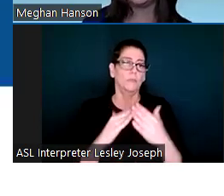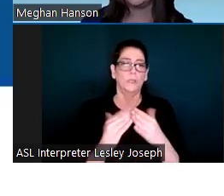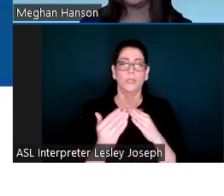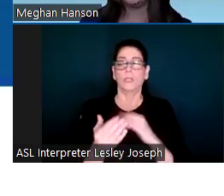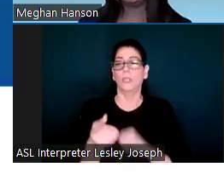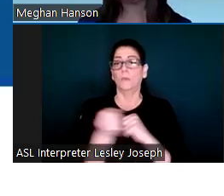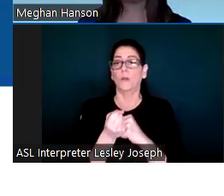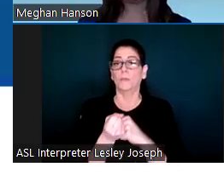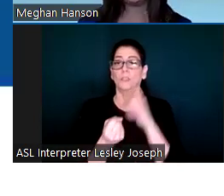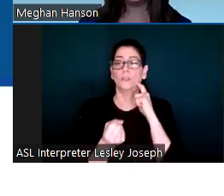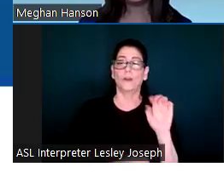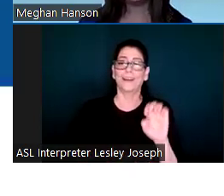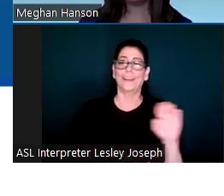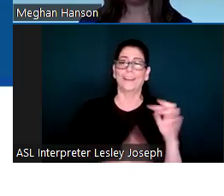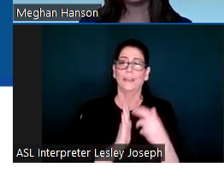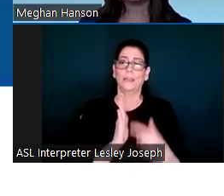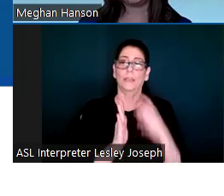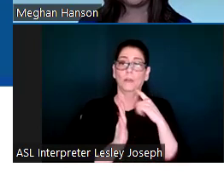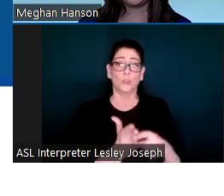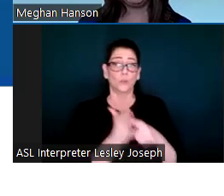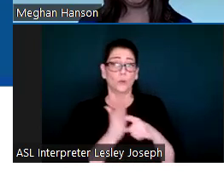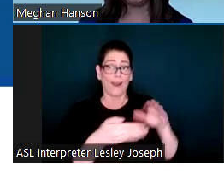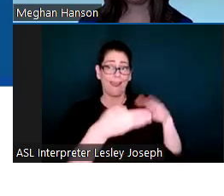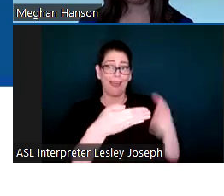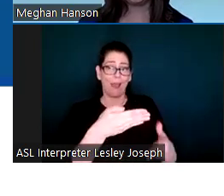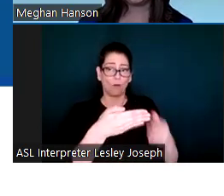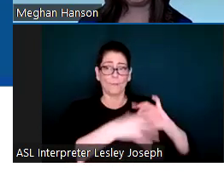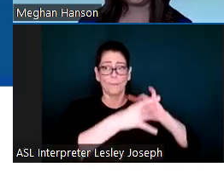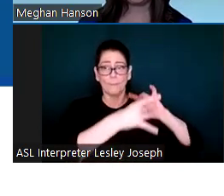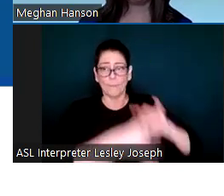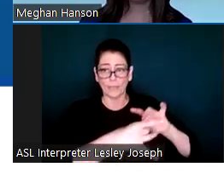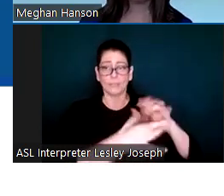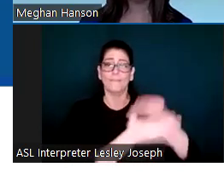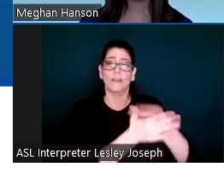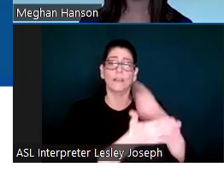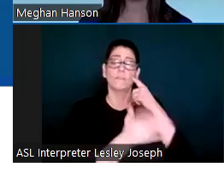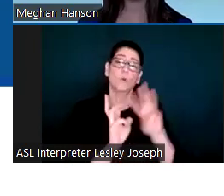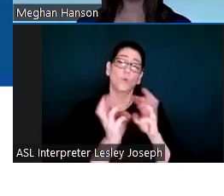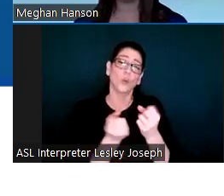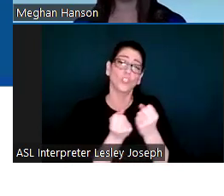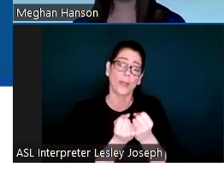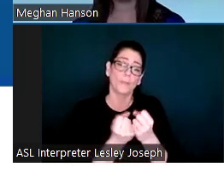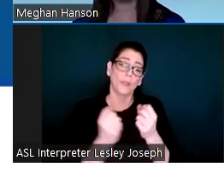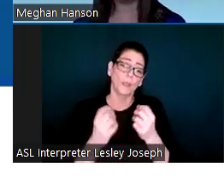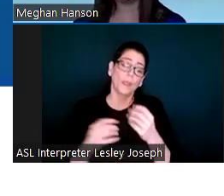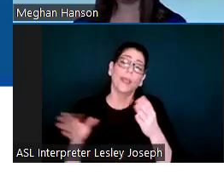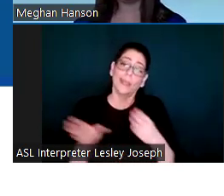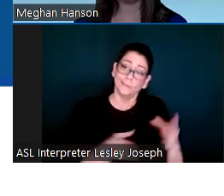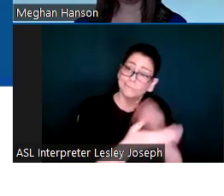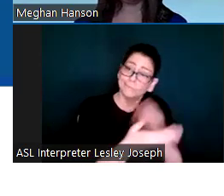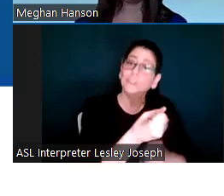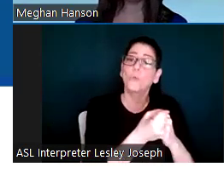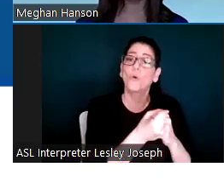here in our state, which required outcome-based funding for workshops and moved to supporting individuals with